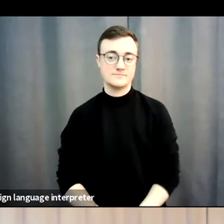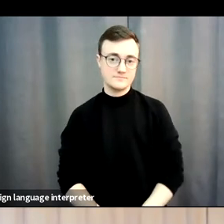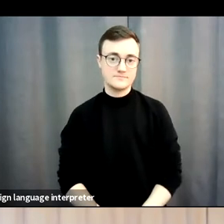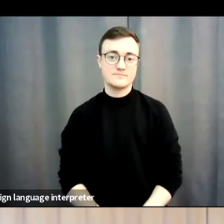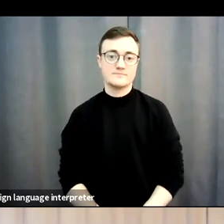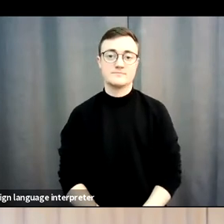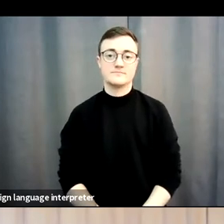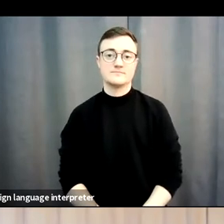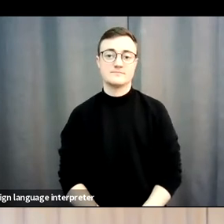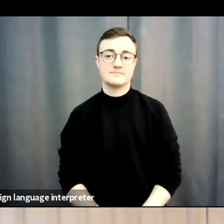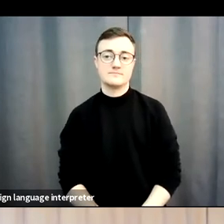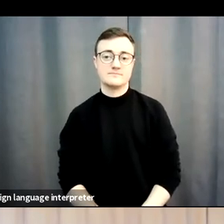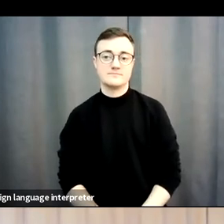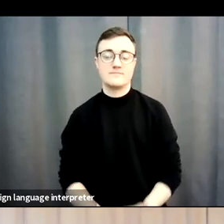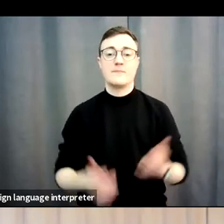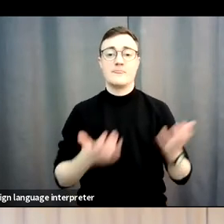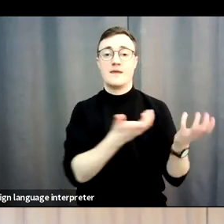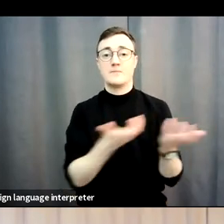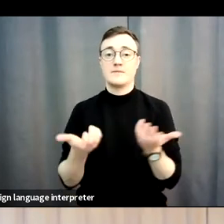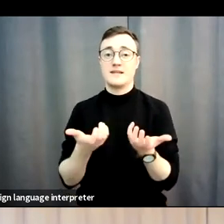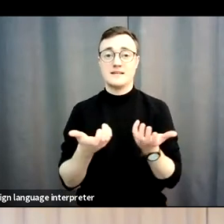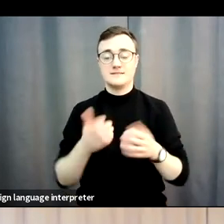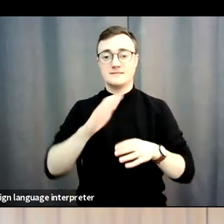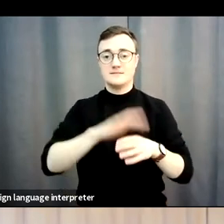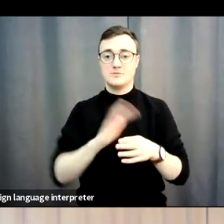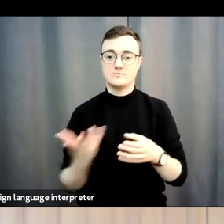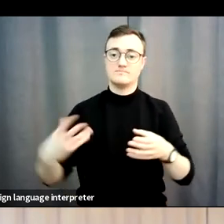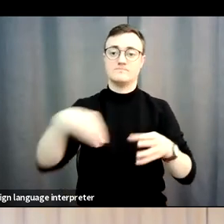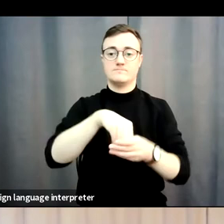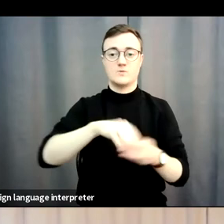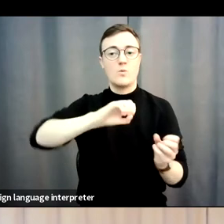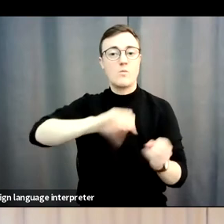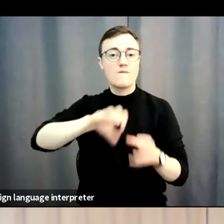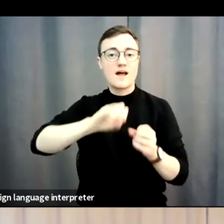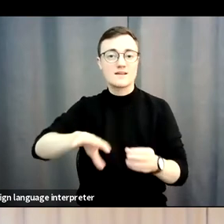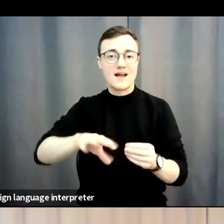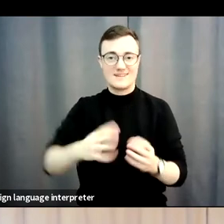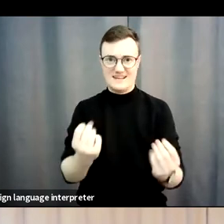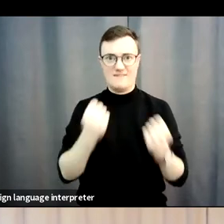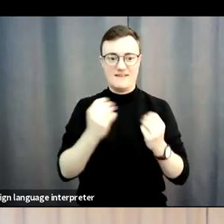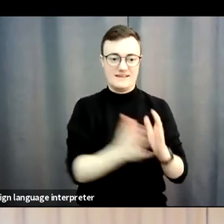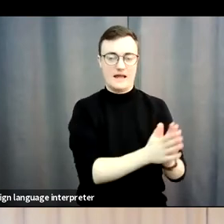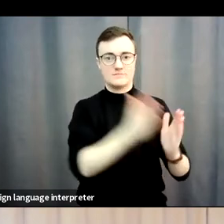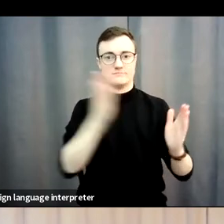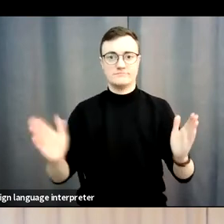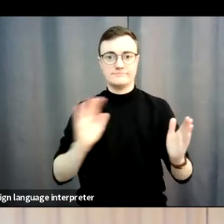Lack of participation and influence over important areas of their lives impairs their living